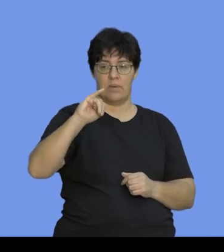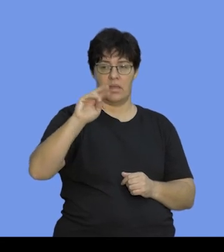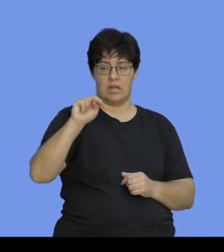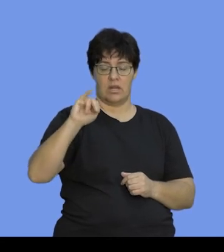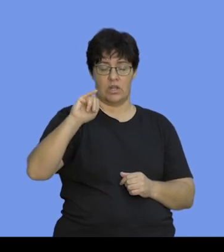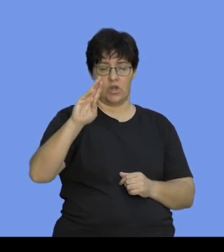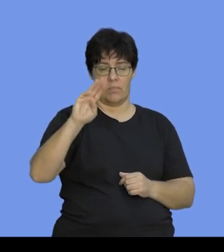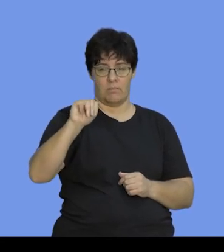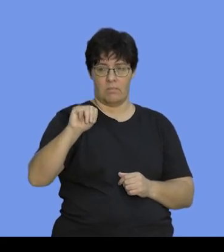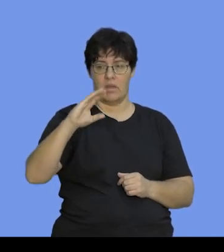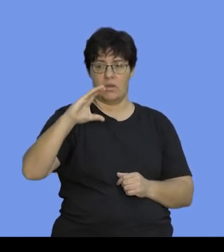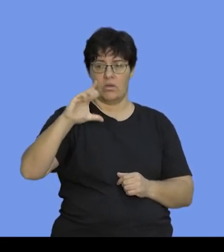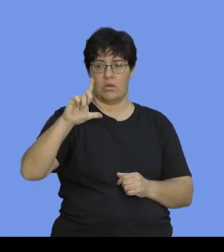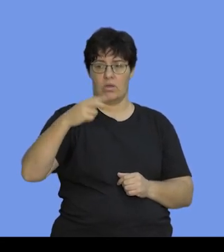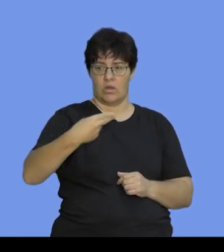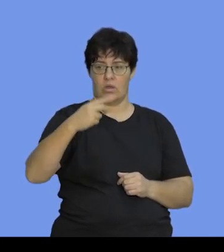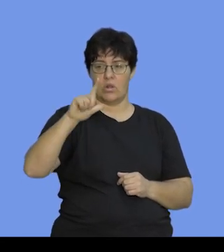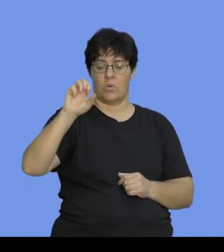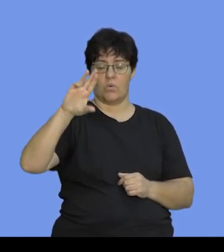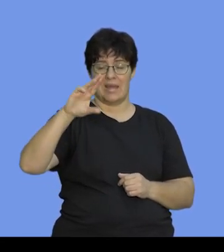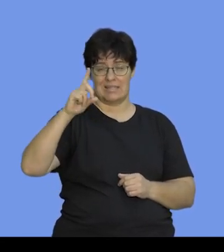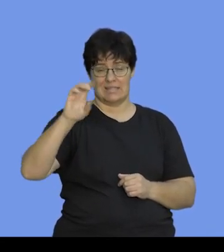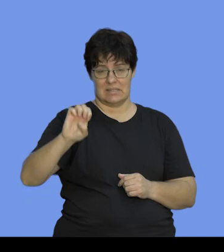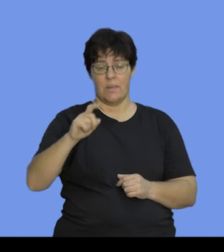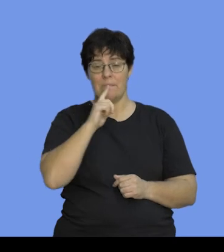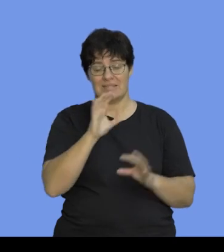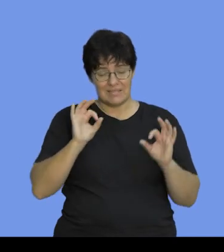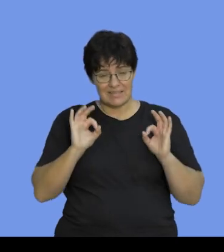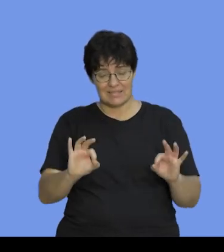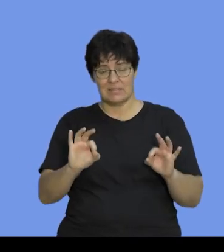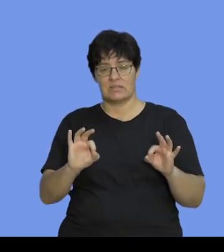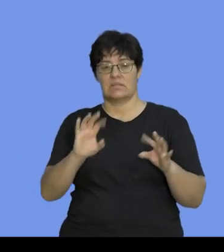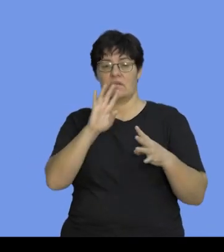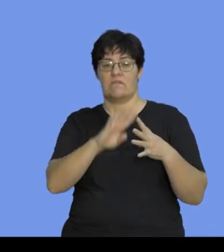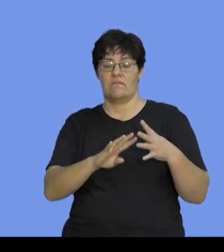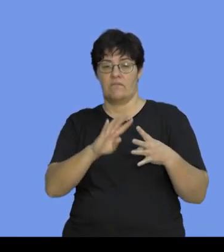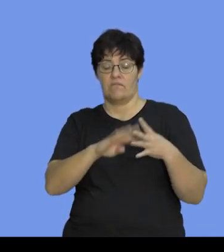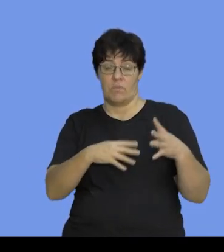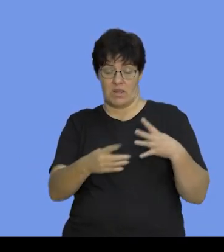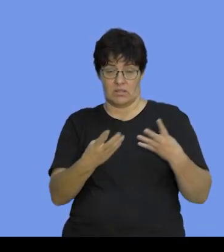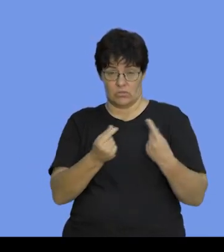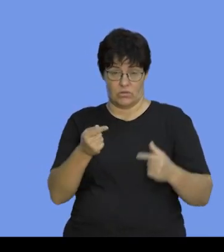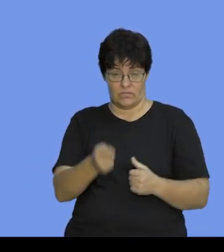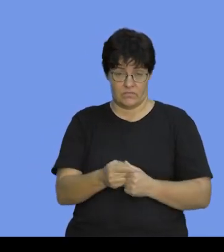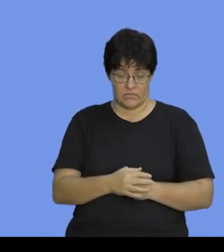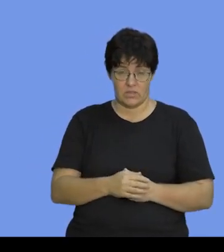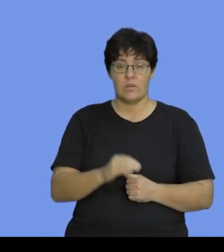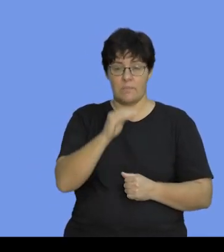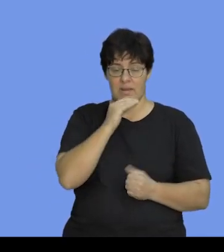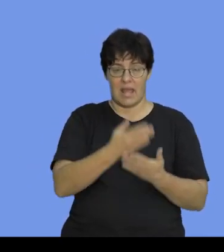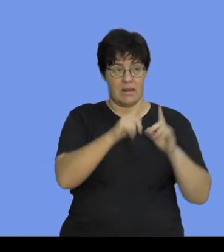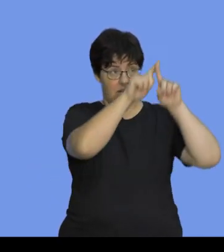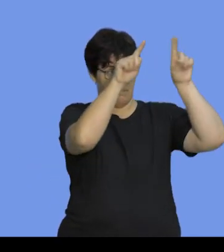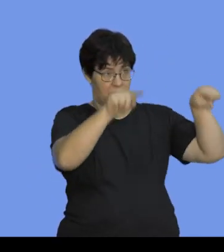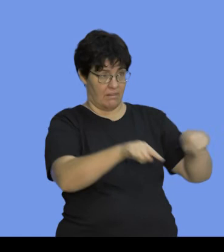From our chemical formulae, we need to be able to determine the correct formula of the solute so that we are able to use